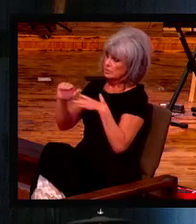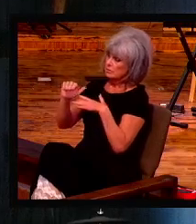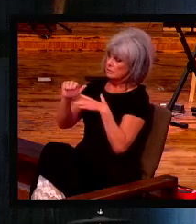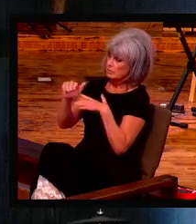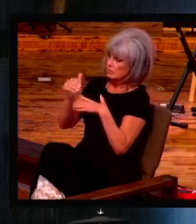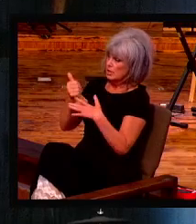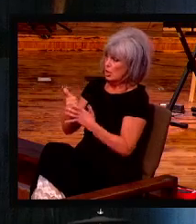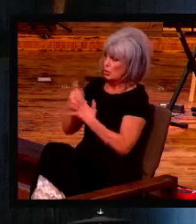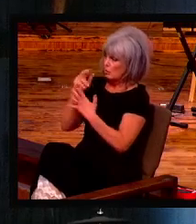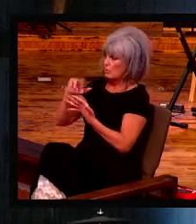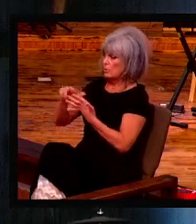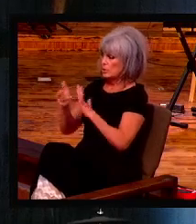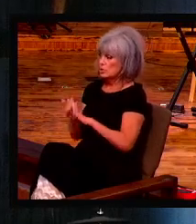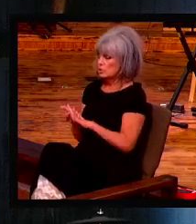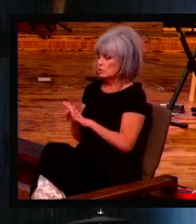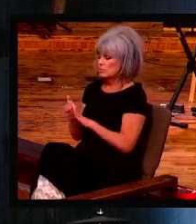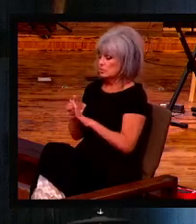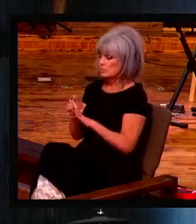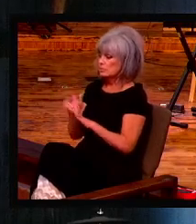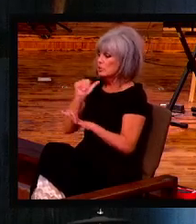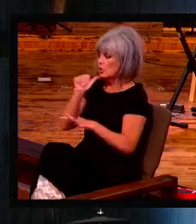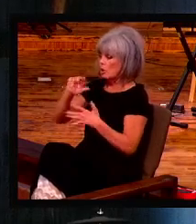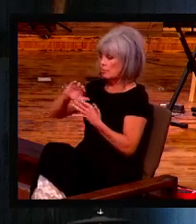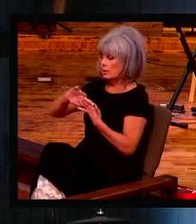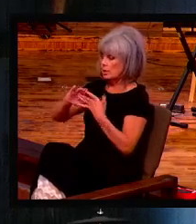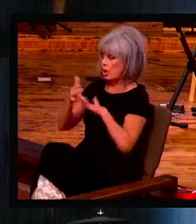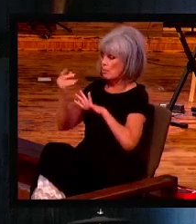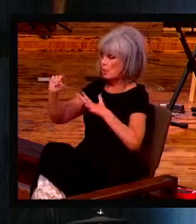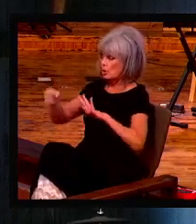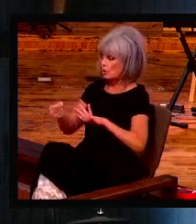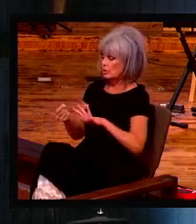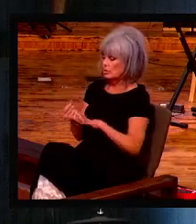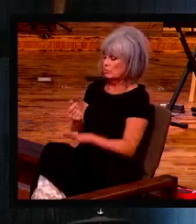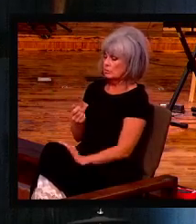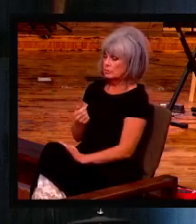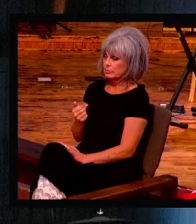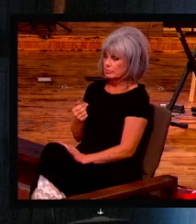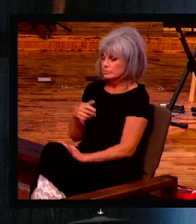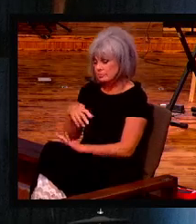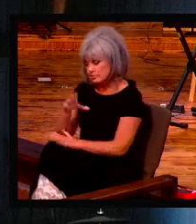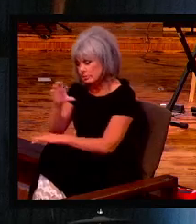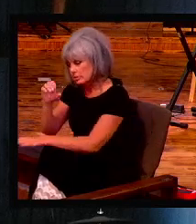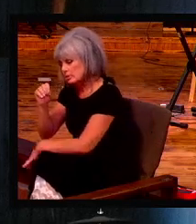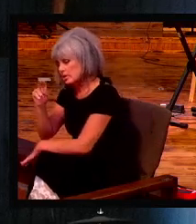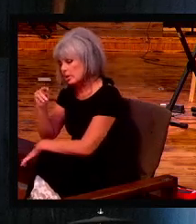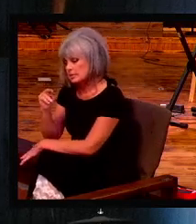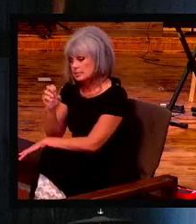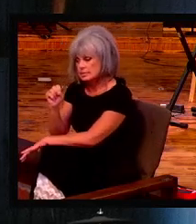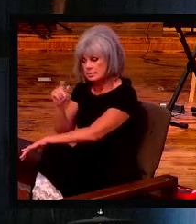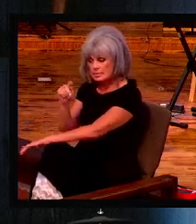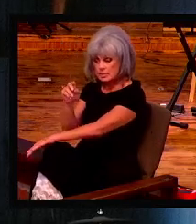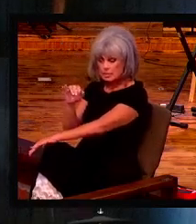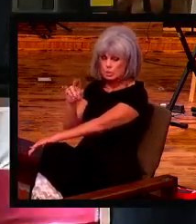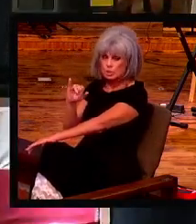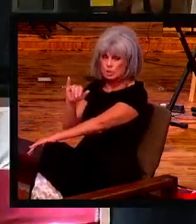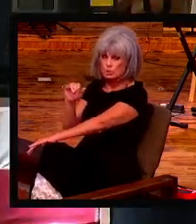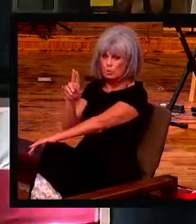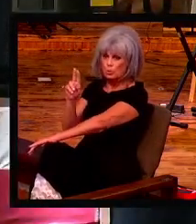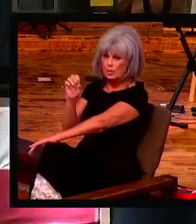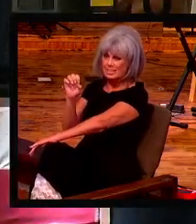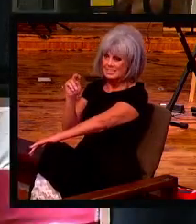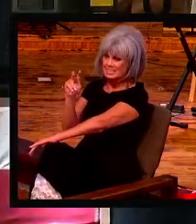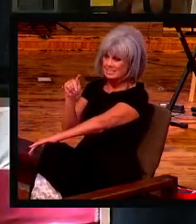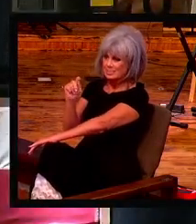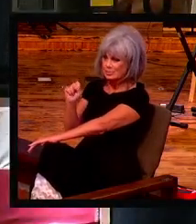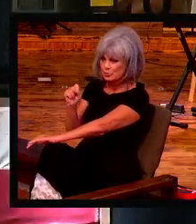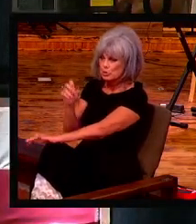if it ends, you are not hurt. Number one, constituents. A constituent is someone that you are in proximity to just because you're in the same